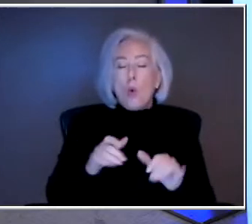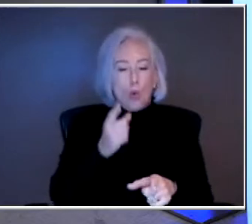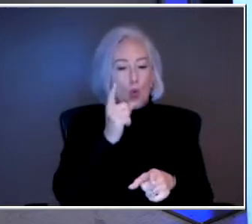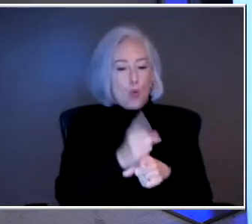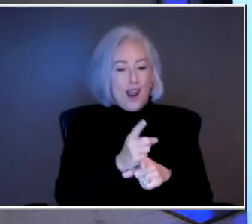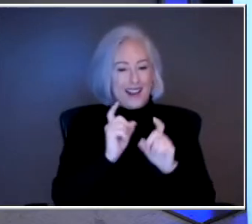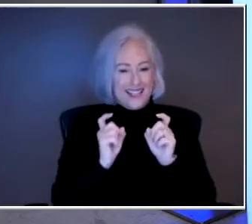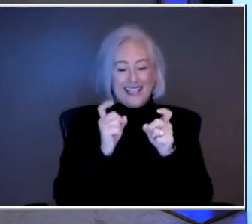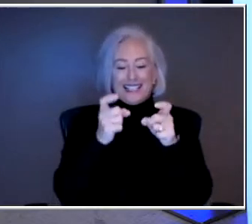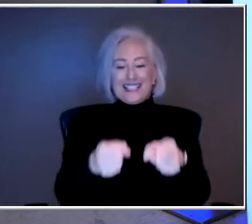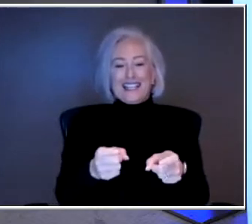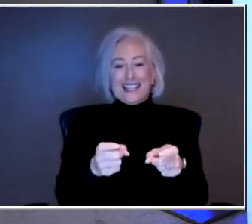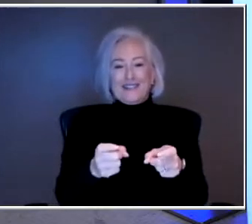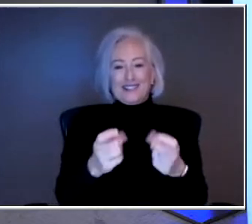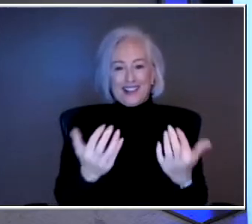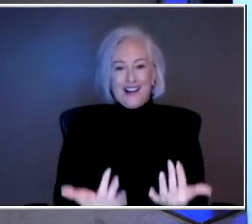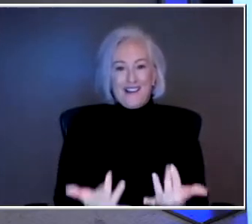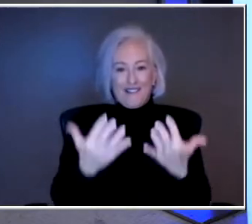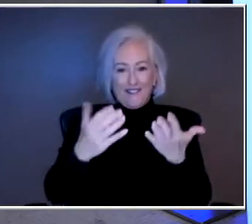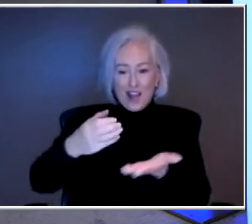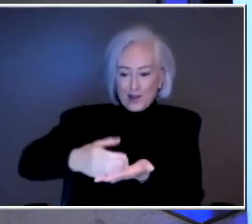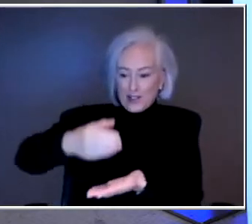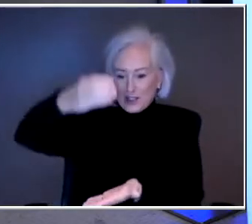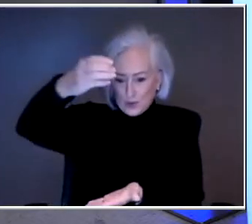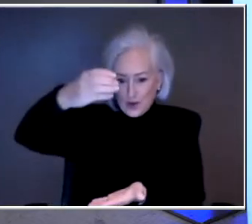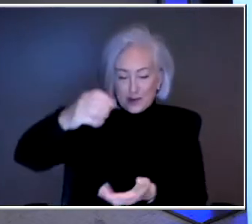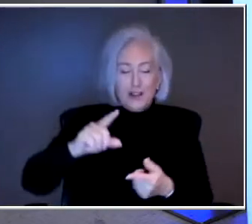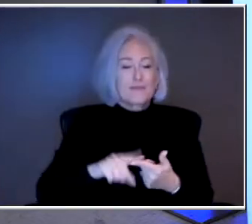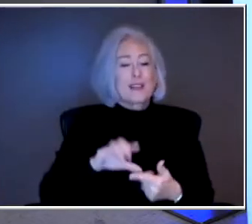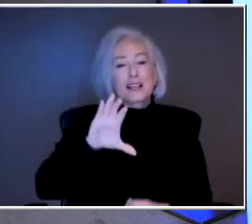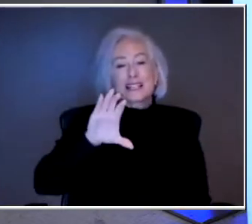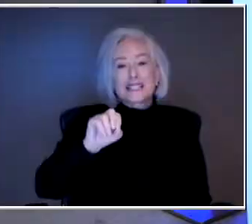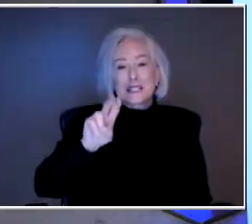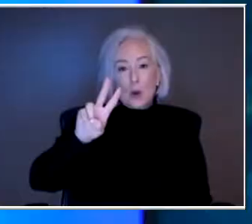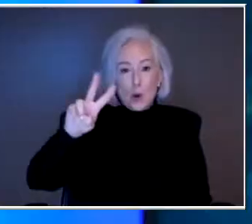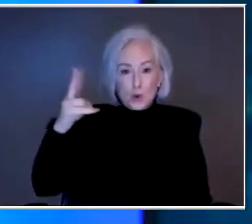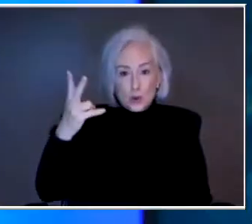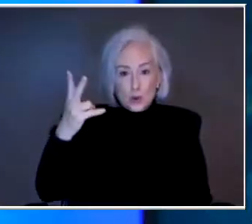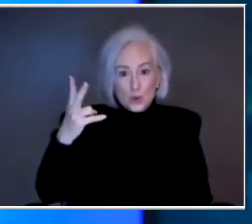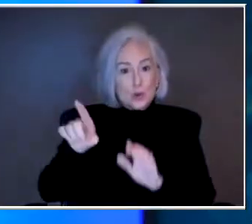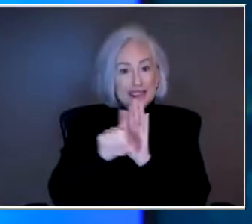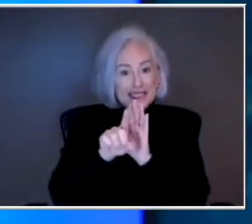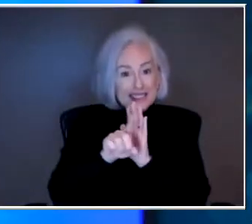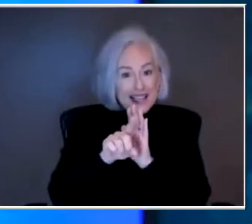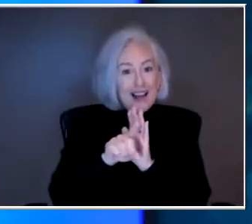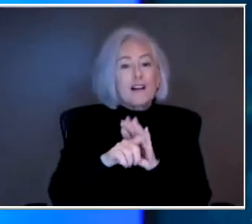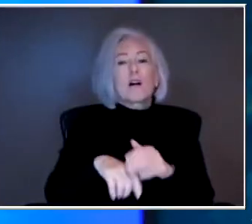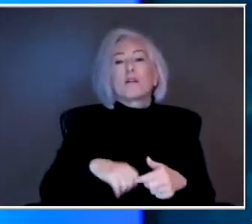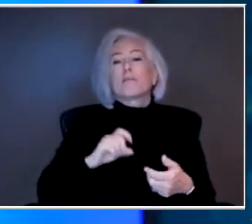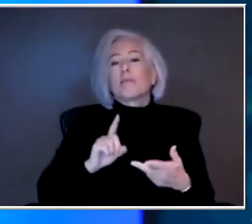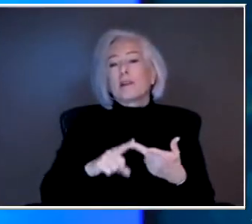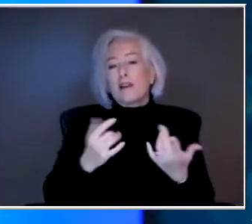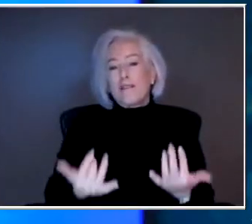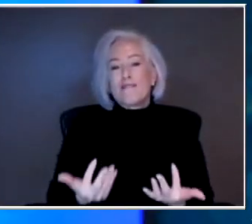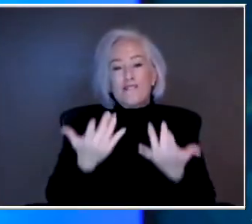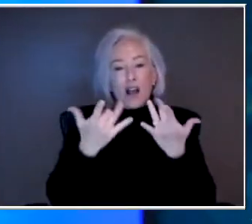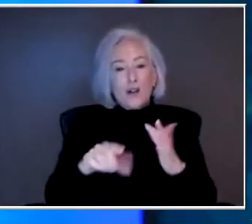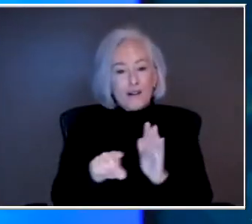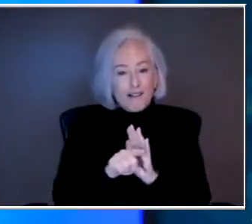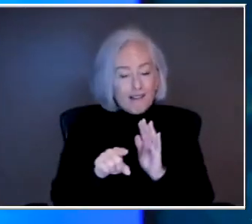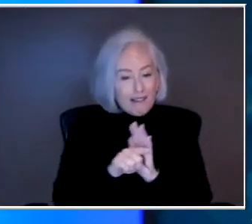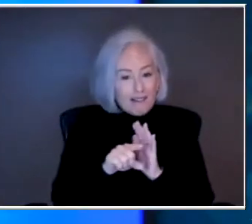safety. It never hurts. Smoke detectors and carbon monoxide detectors. And fire ladders. If you have someone that has a 2-story